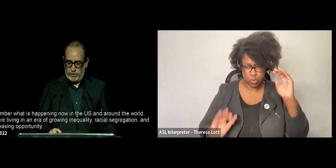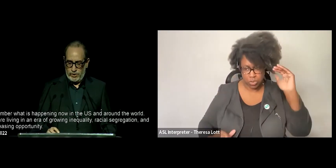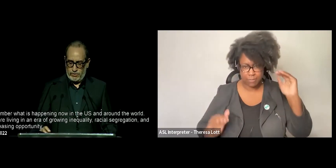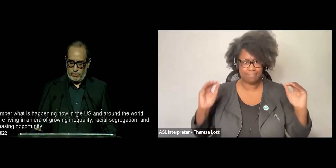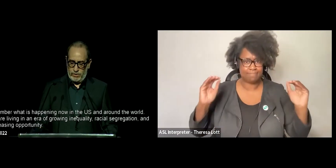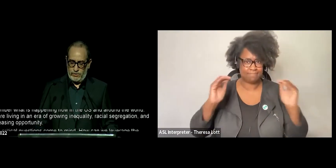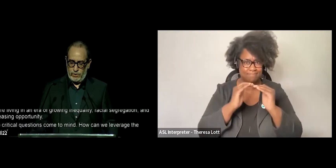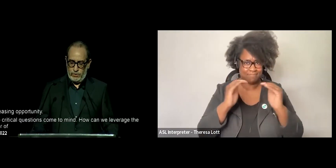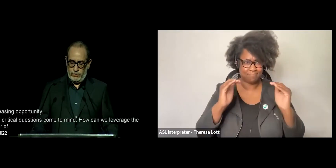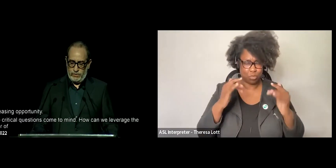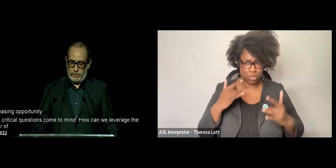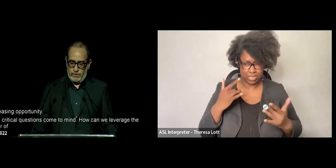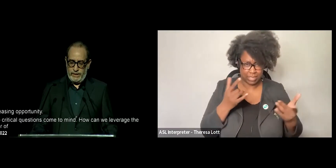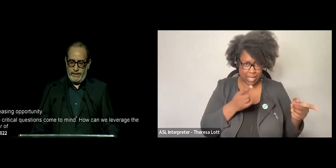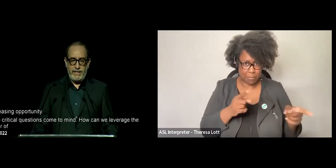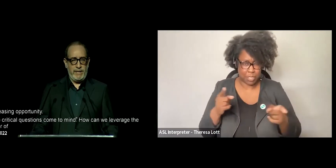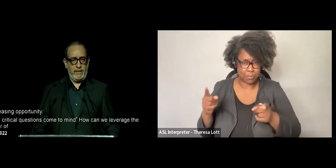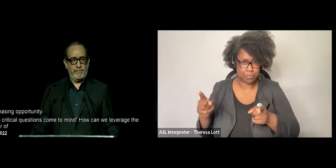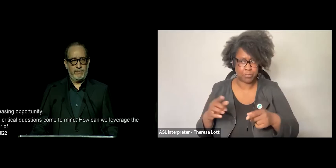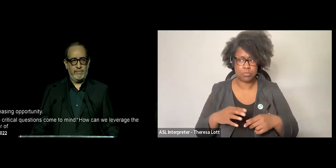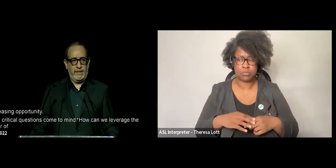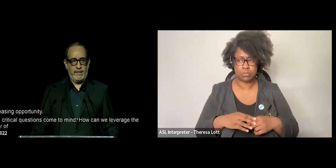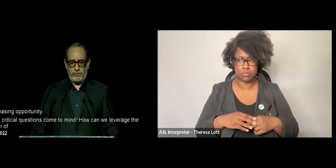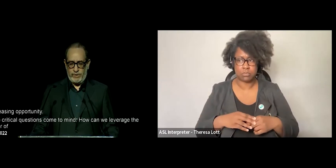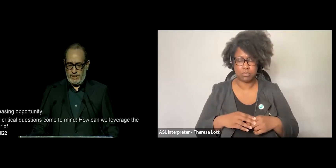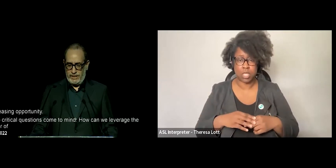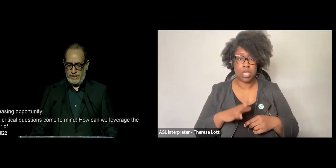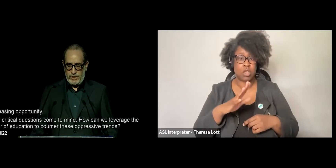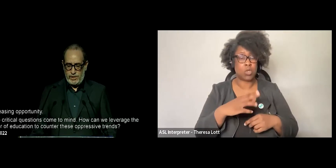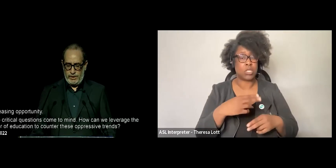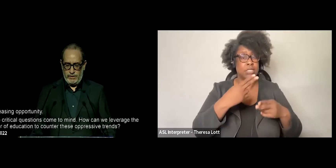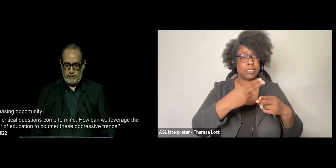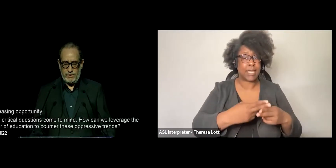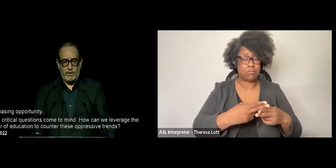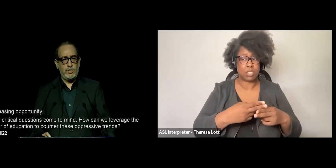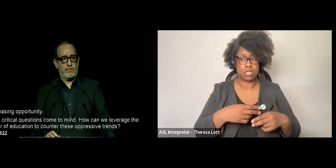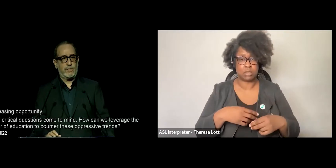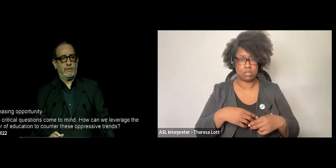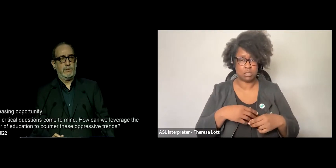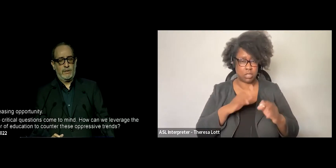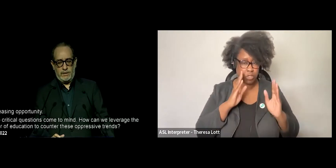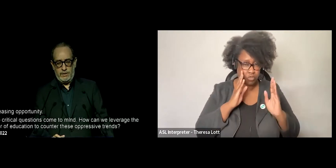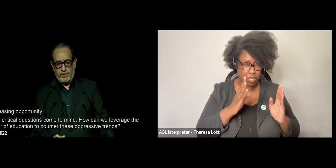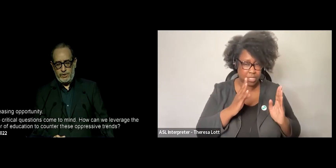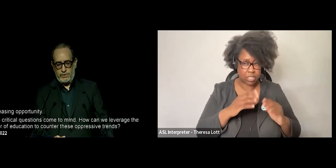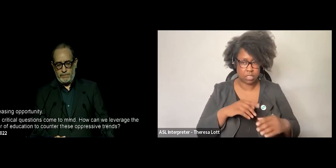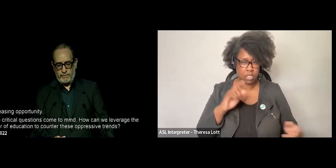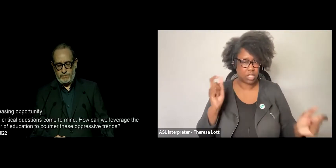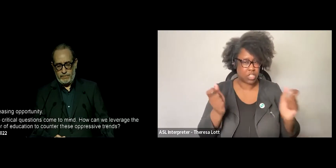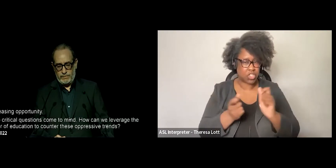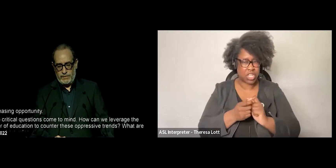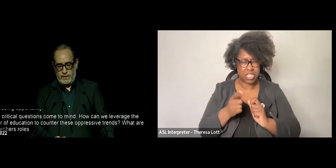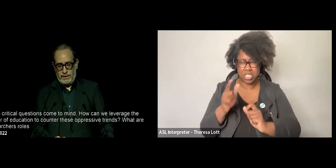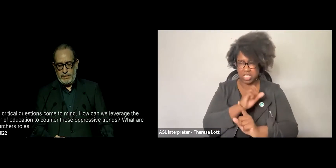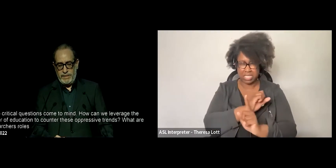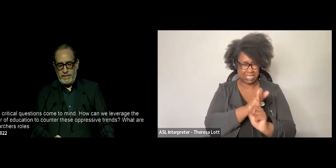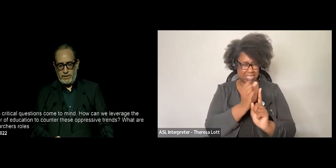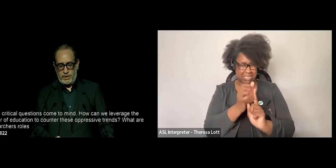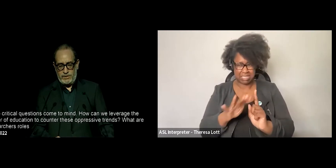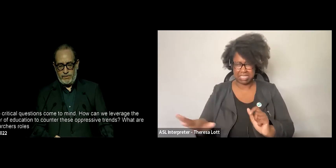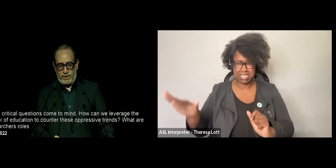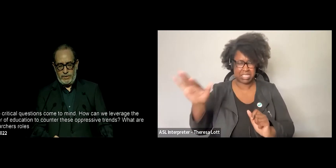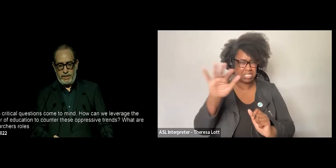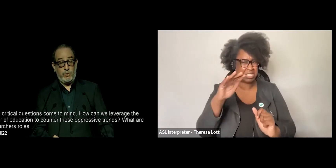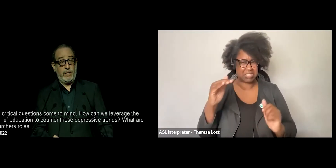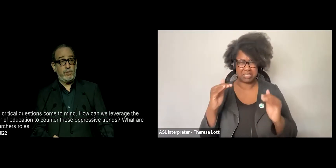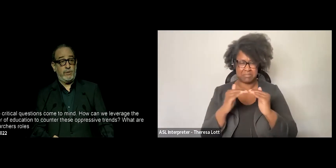What are researchers' roles in naming and addressing and changing these unjust conditions? The Committee on